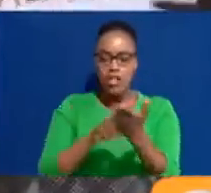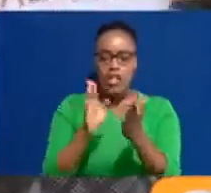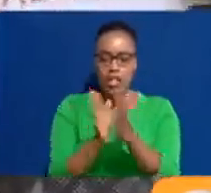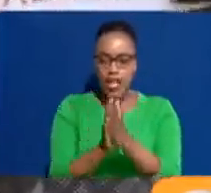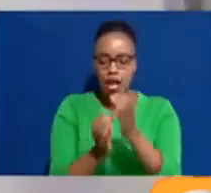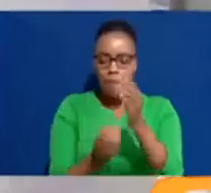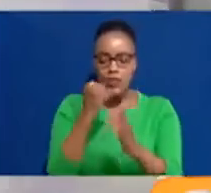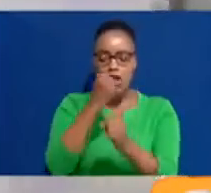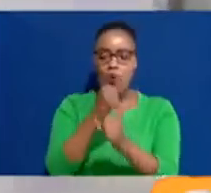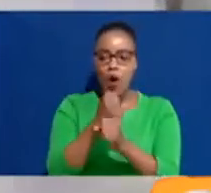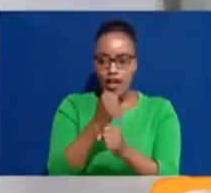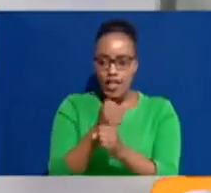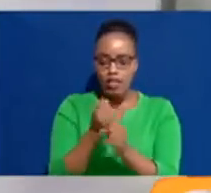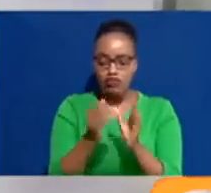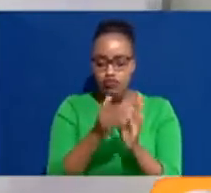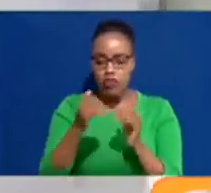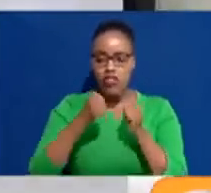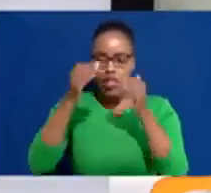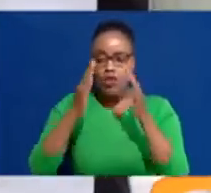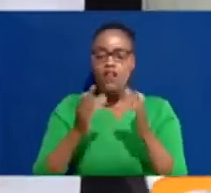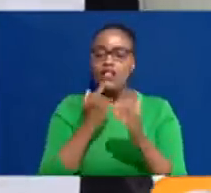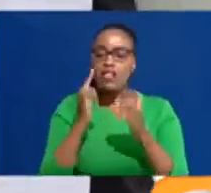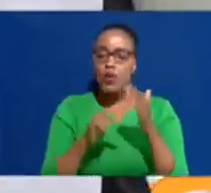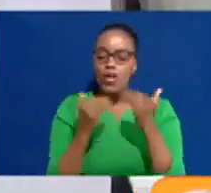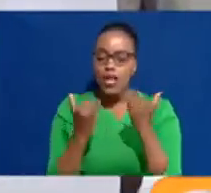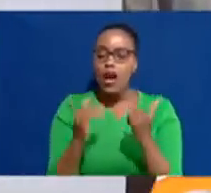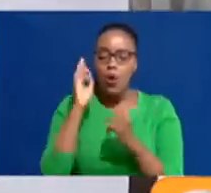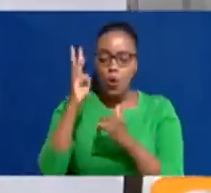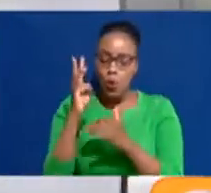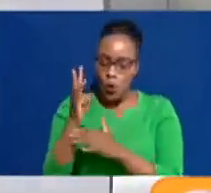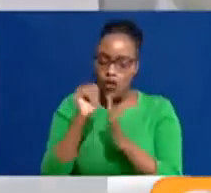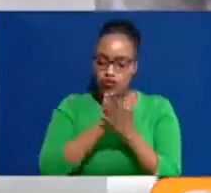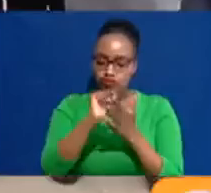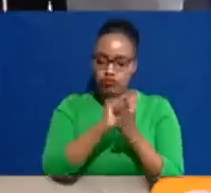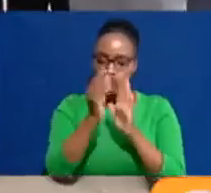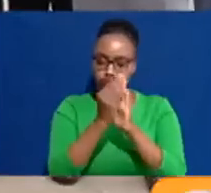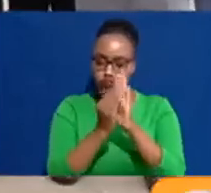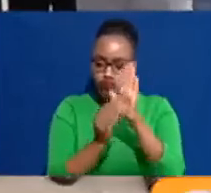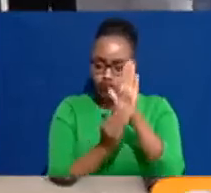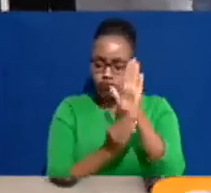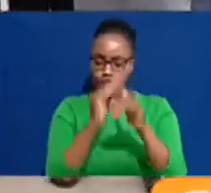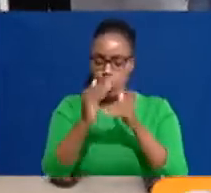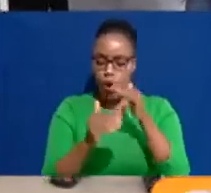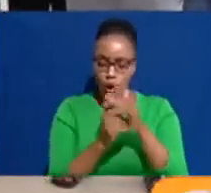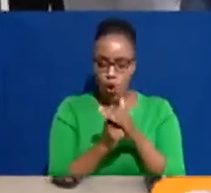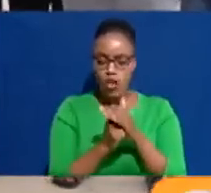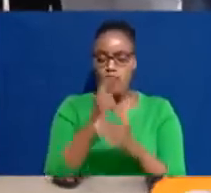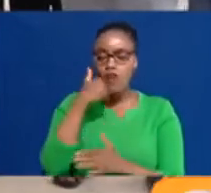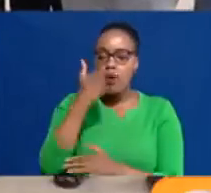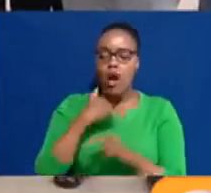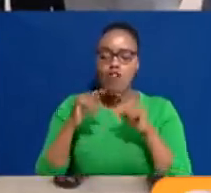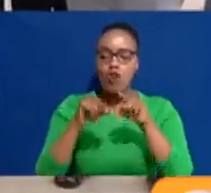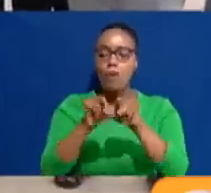produce working agreements with drivers, now says they will publish a list of all online taxi apps companies that have